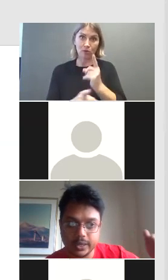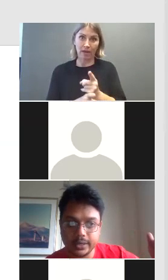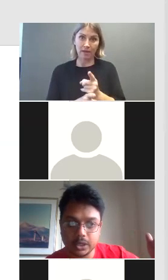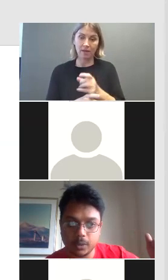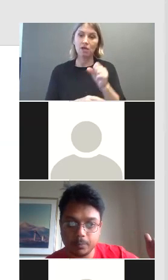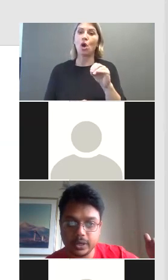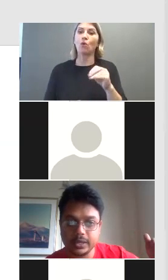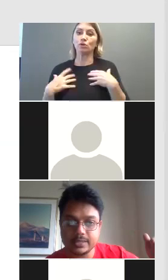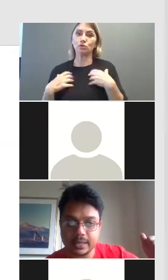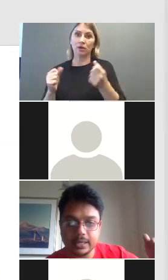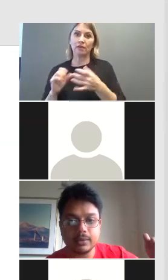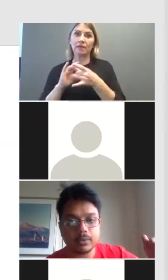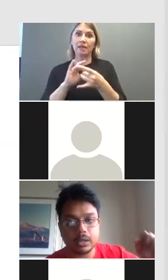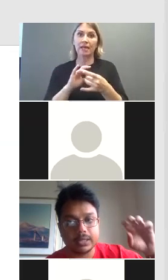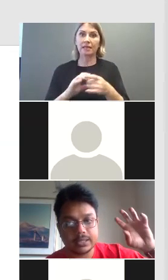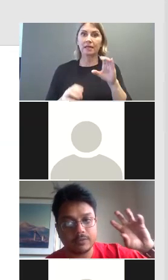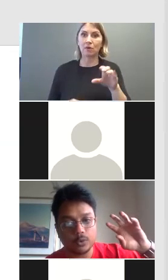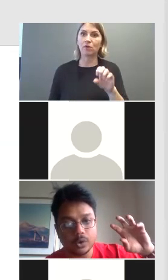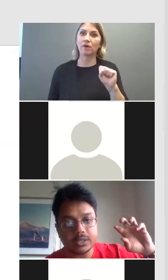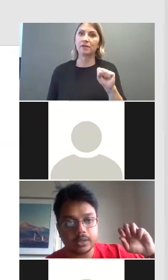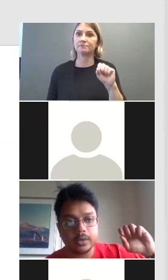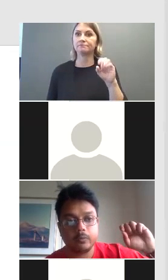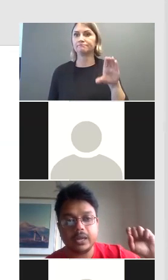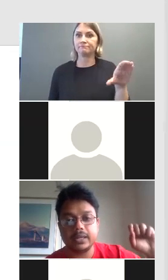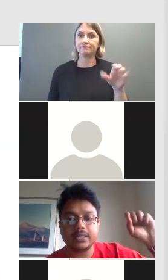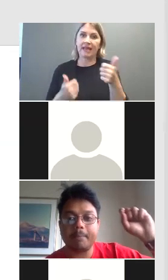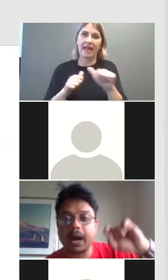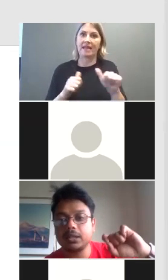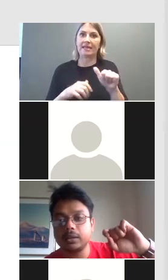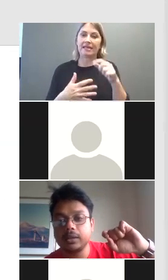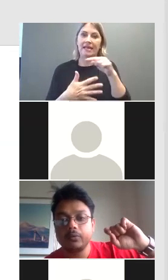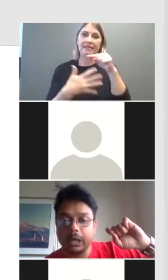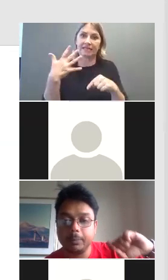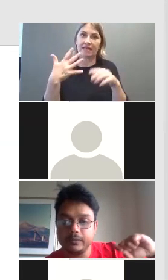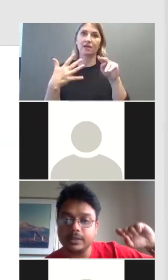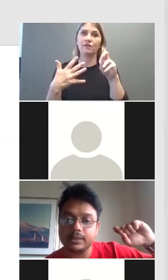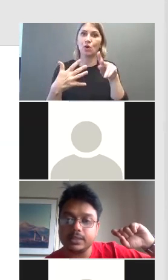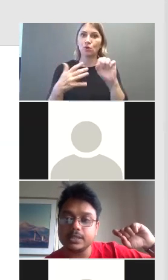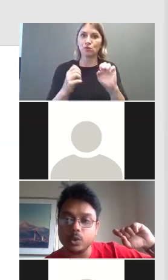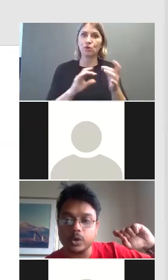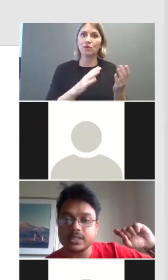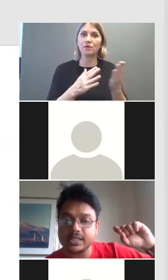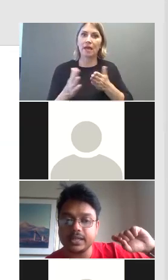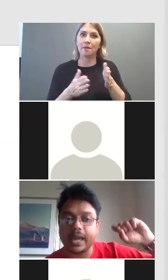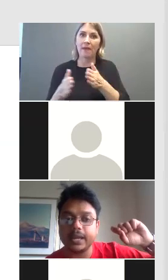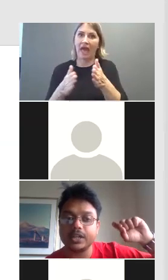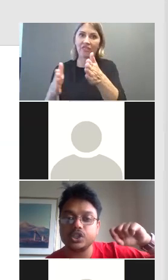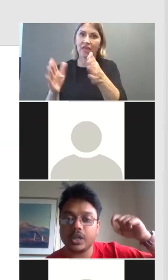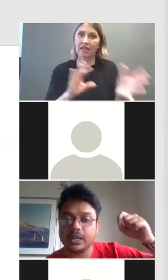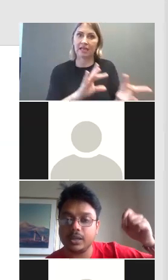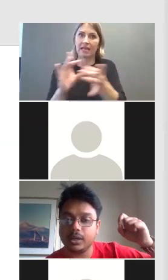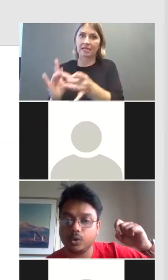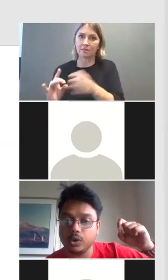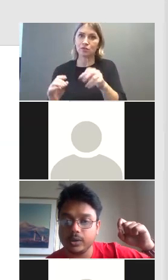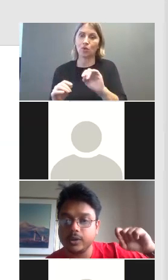So a strongly connected component is any set of nodes where there is a path between these nodes such that I can